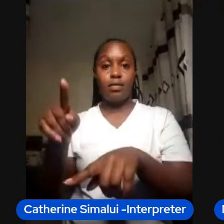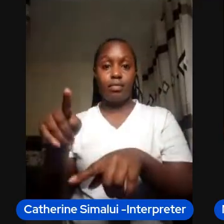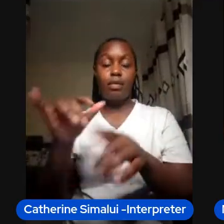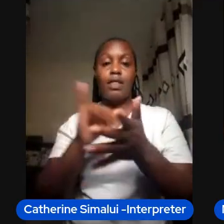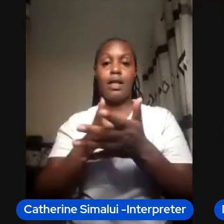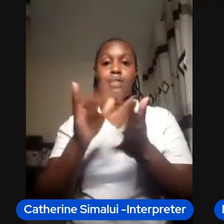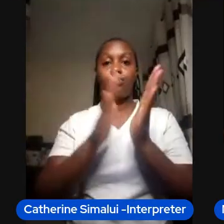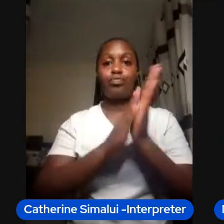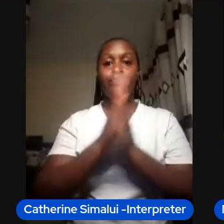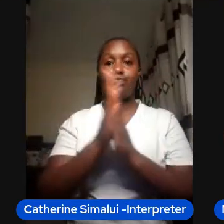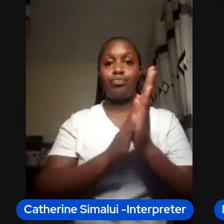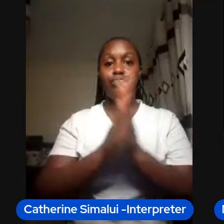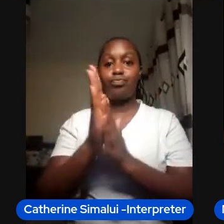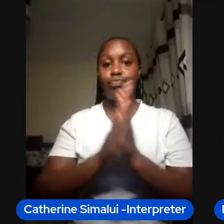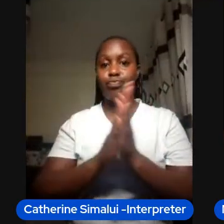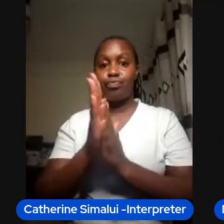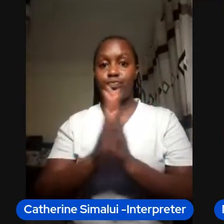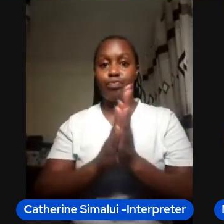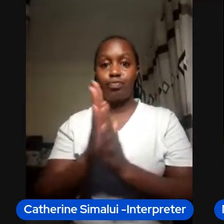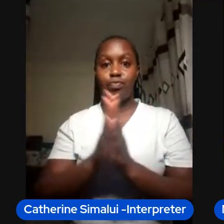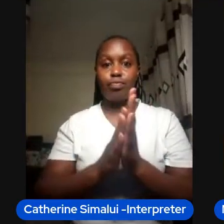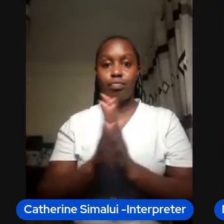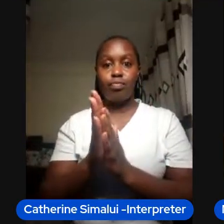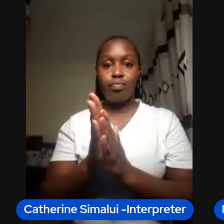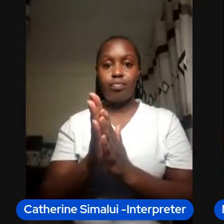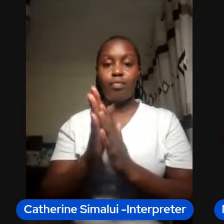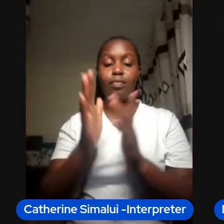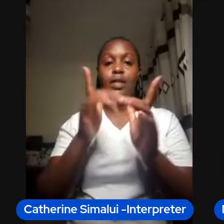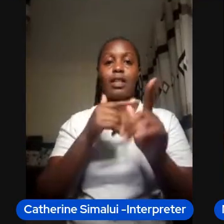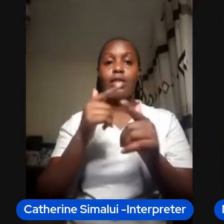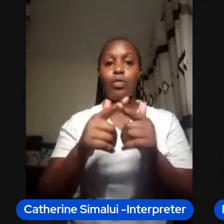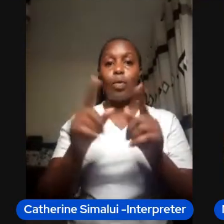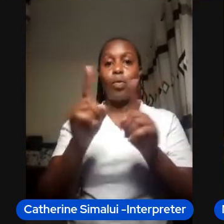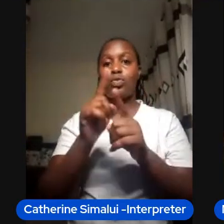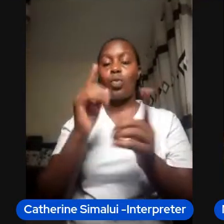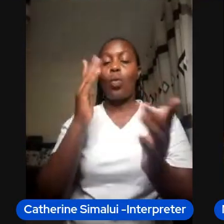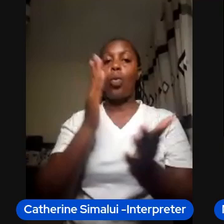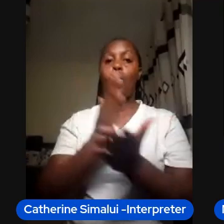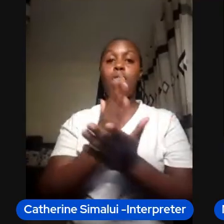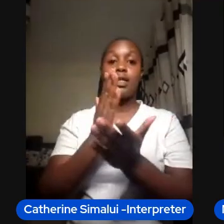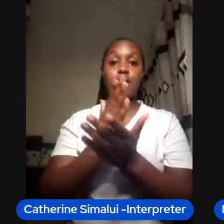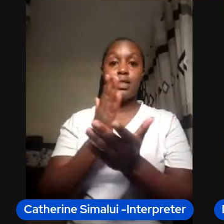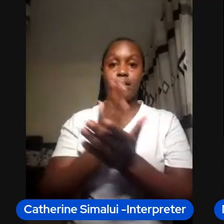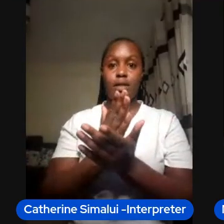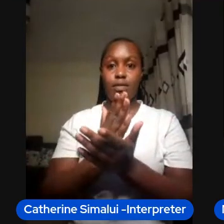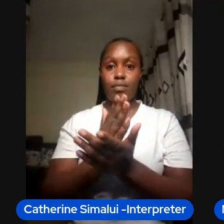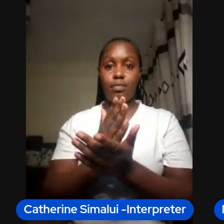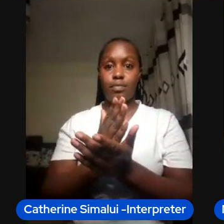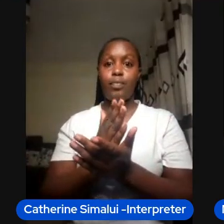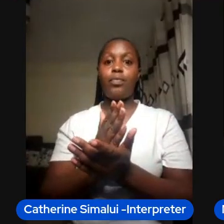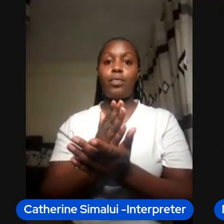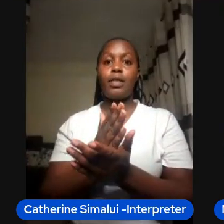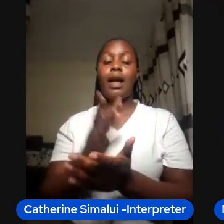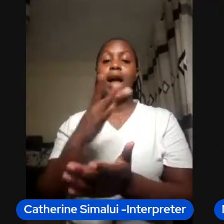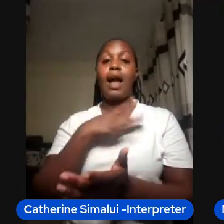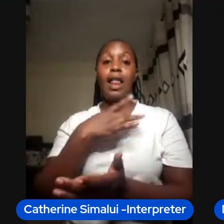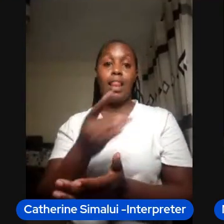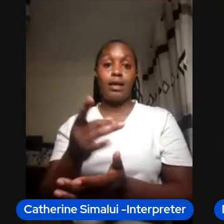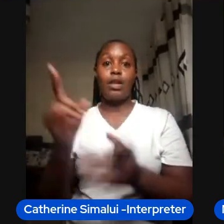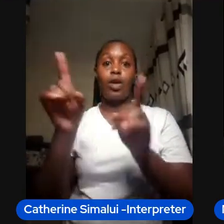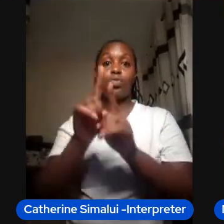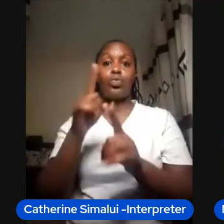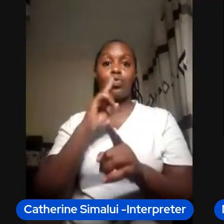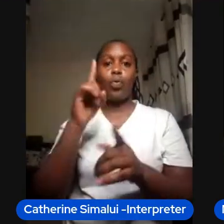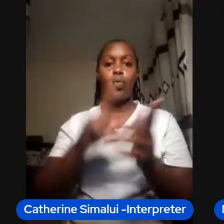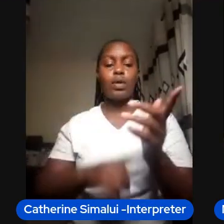interesting fact. And then of course authenticity. Yes, I like the line, stay true to